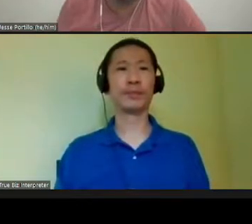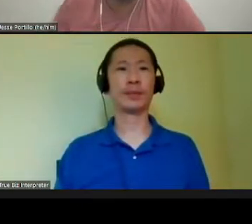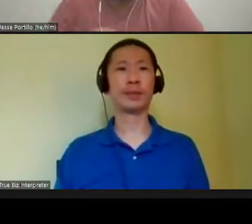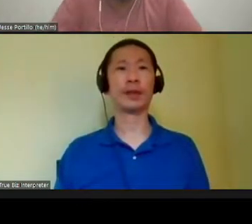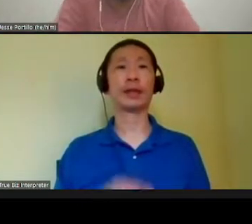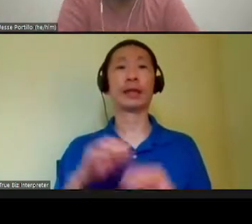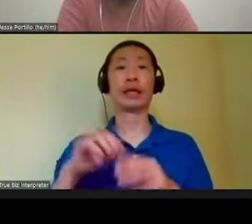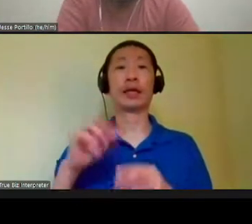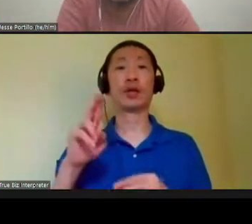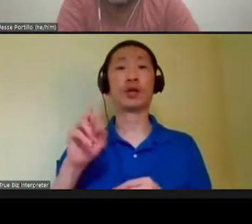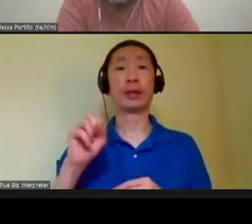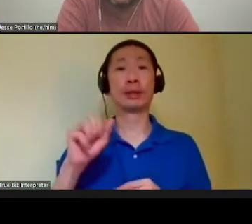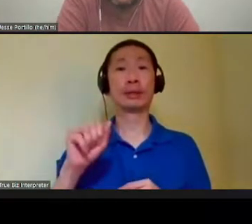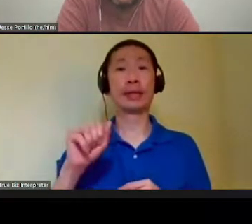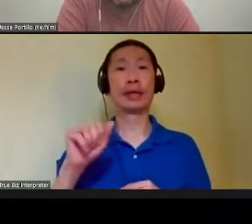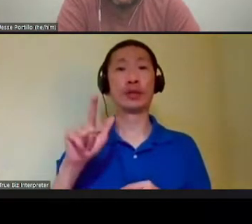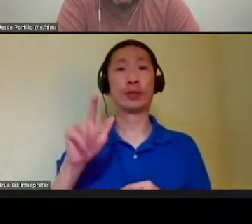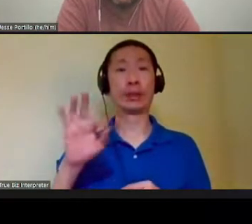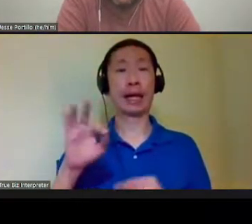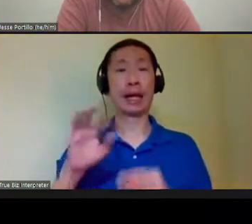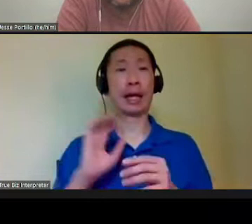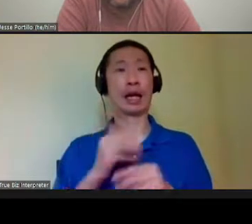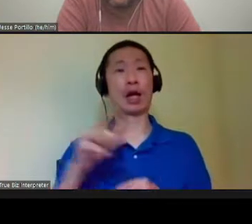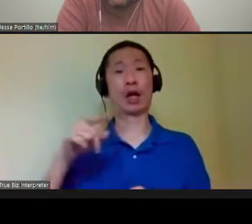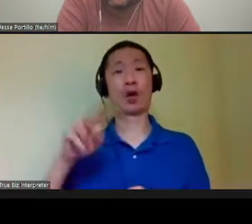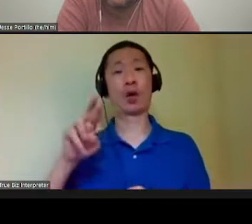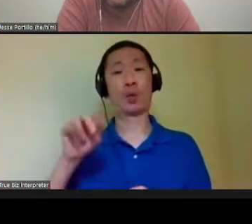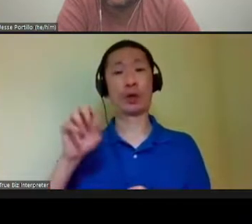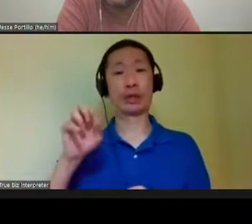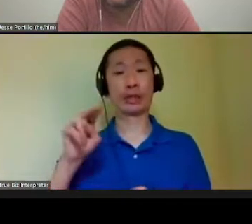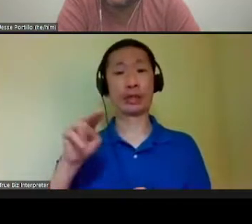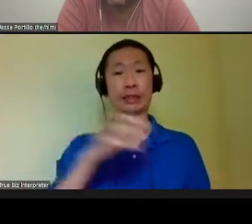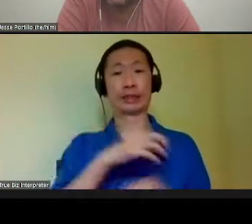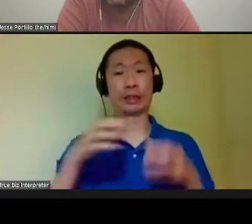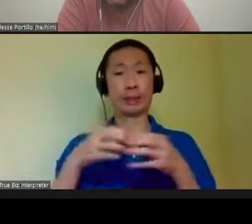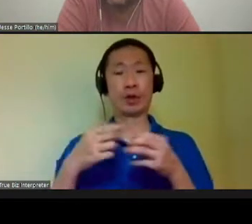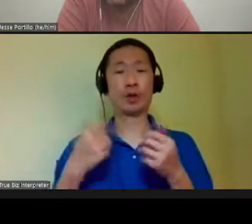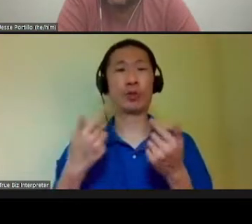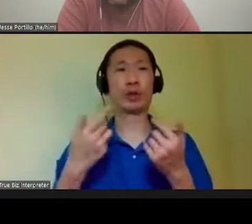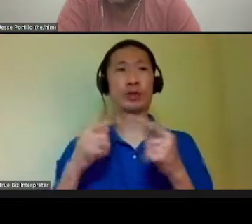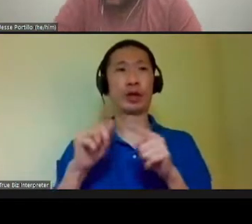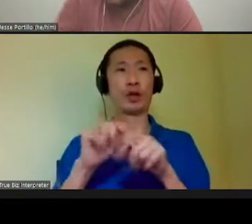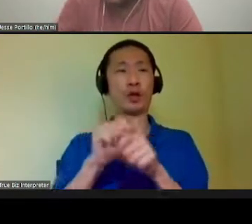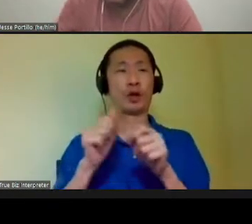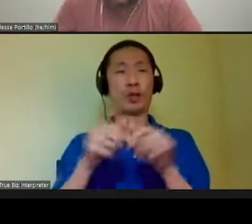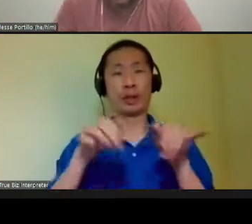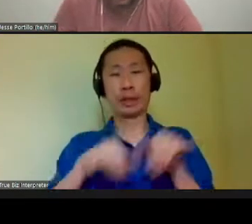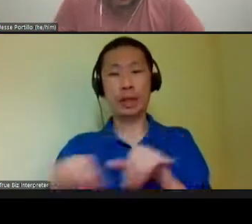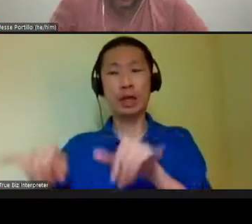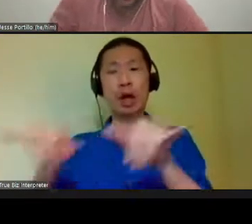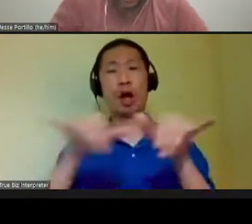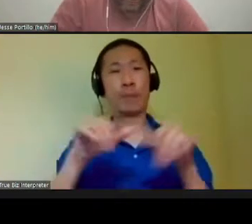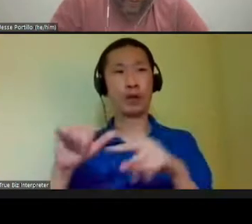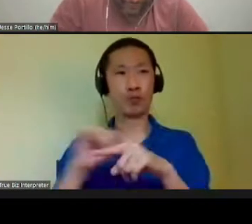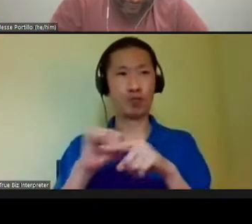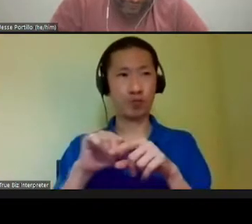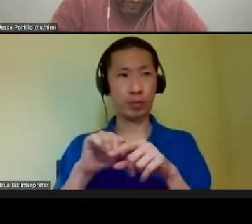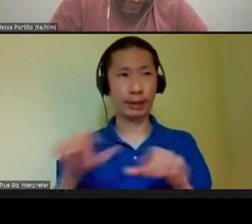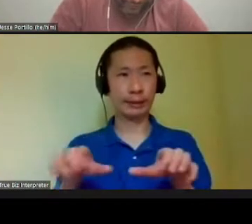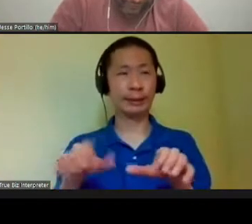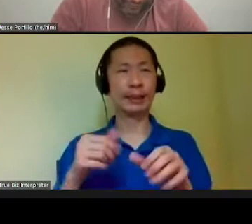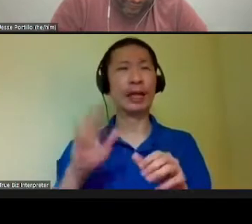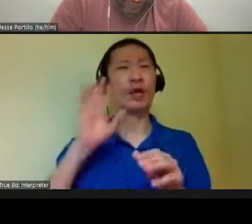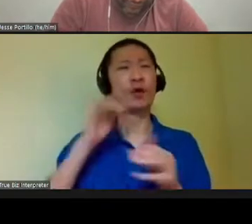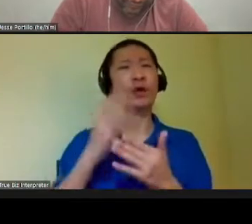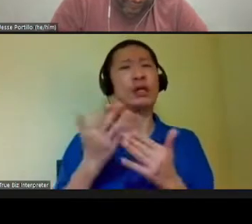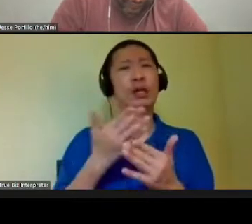So in USA A29 in our projections committee, we're like working on common practices. And then I also like know that like there's things